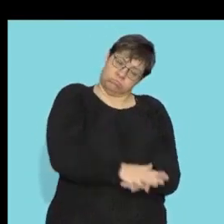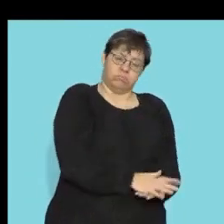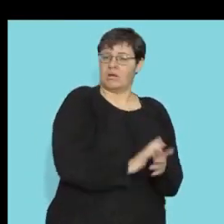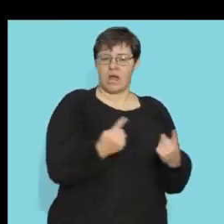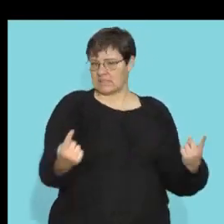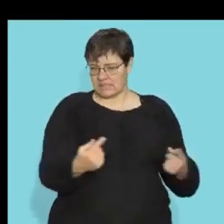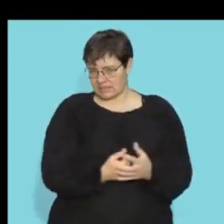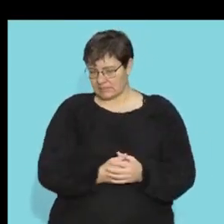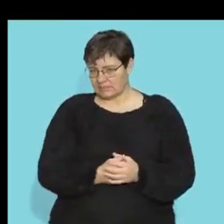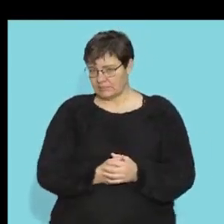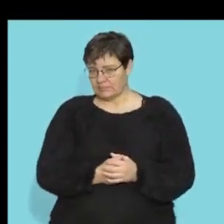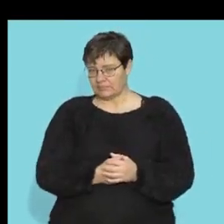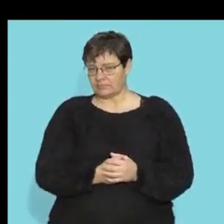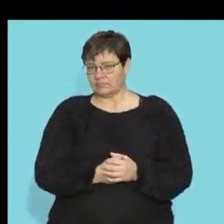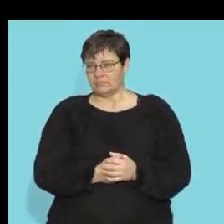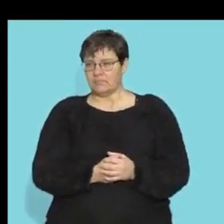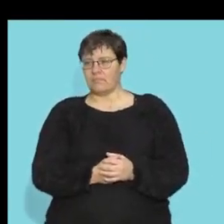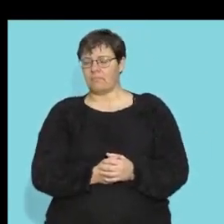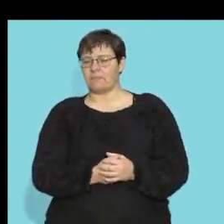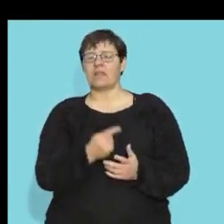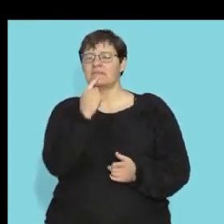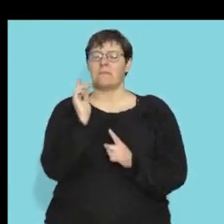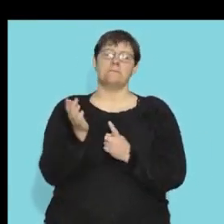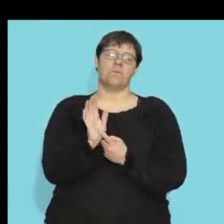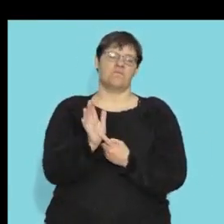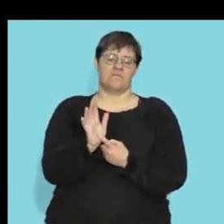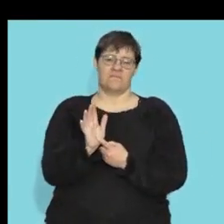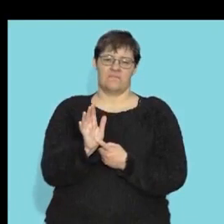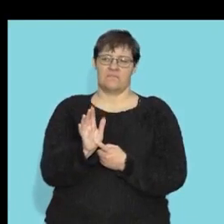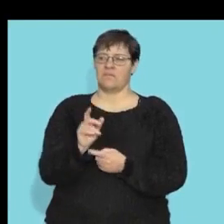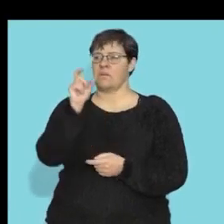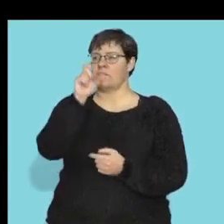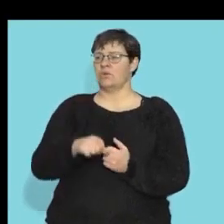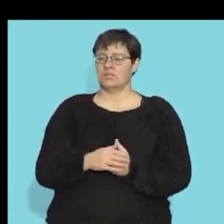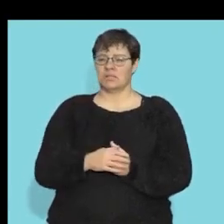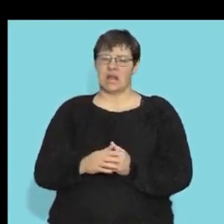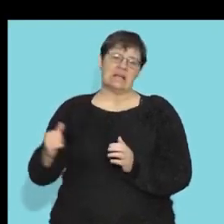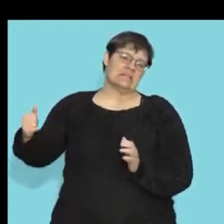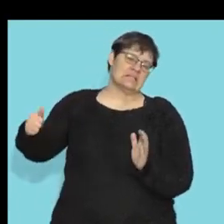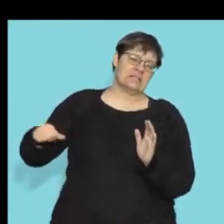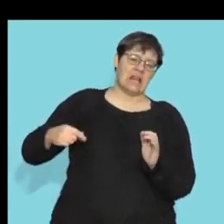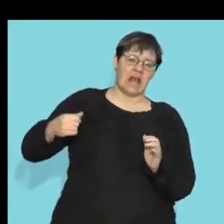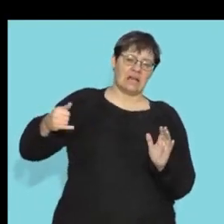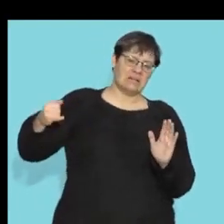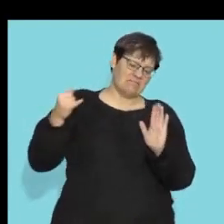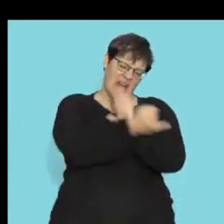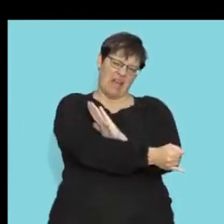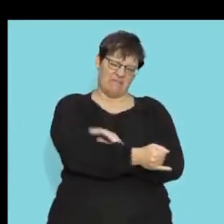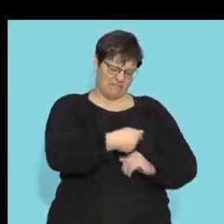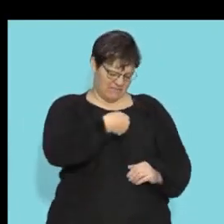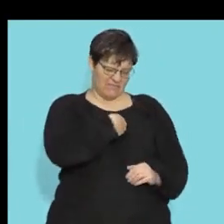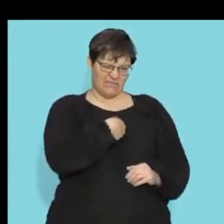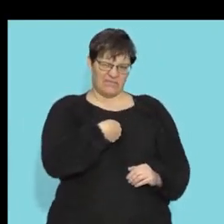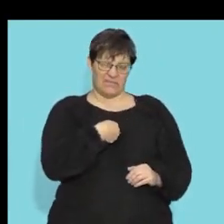what happens is, you've often seen, right, in the movies, somebody gets stabbed in the